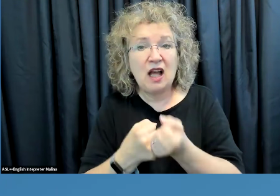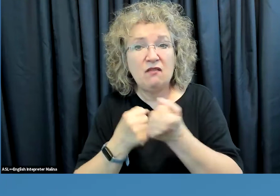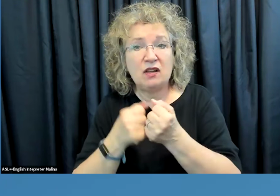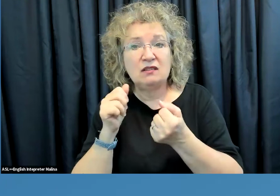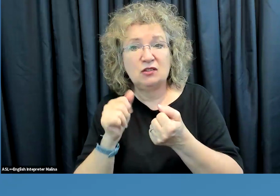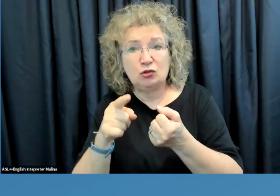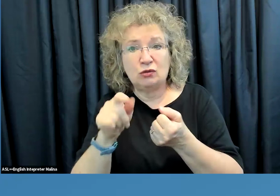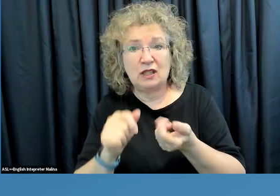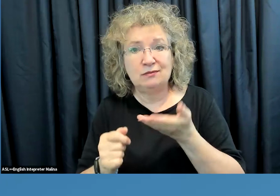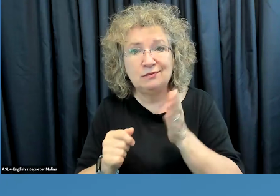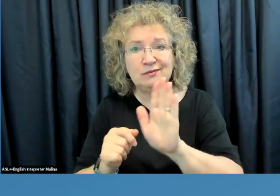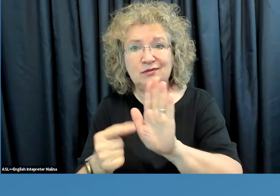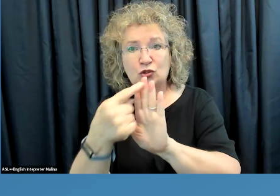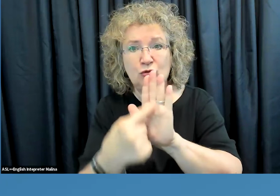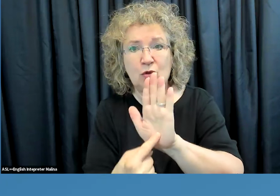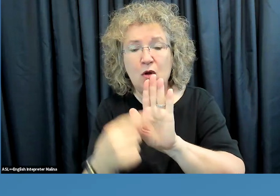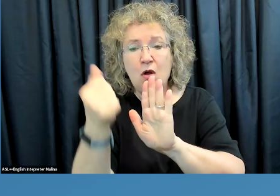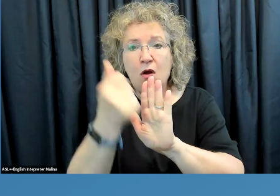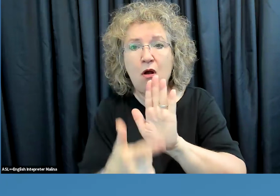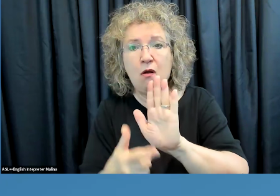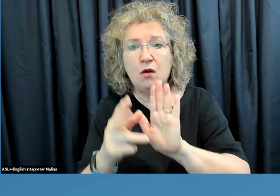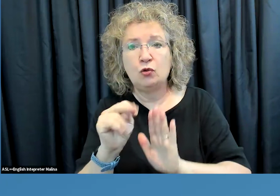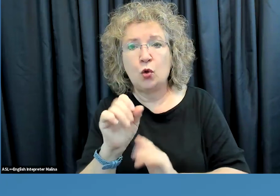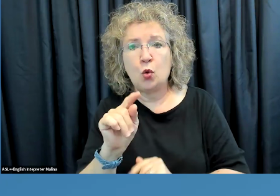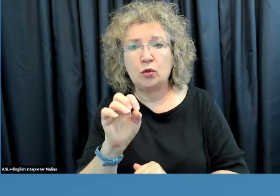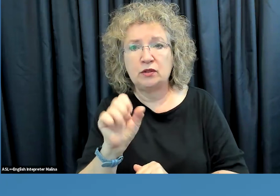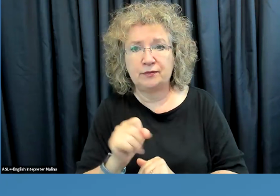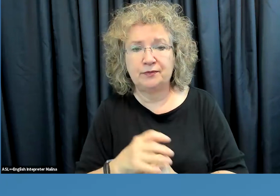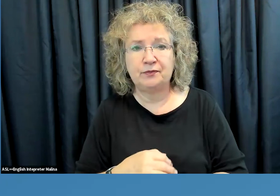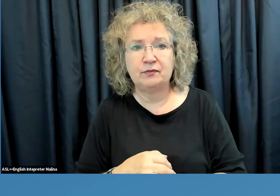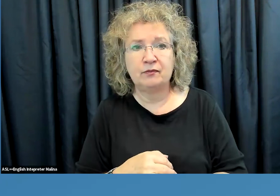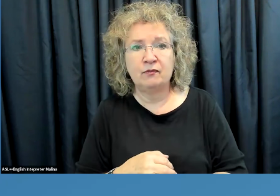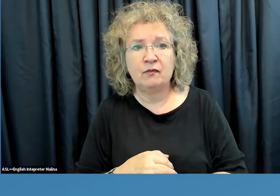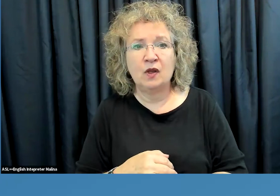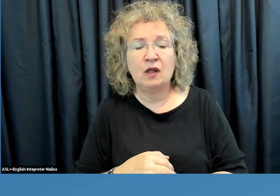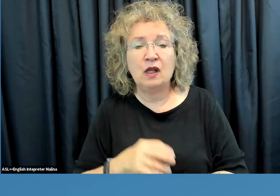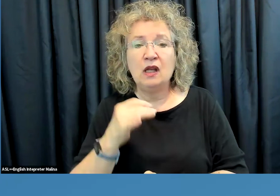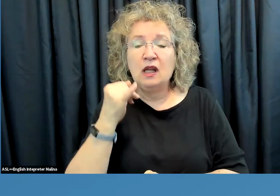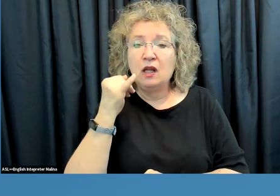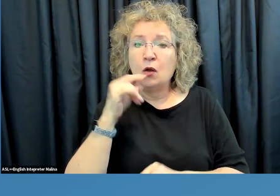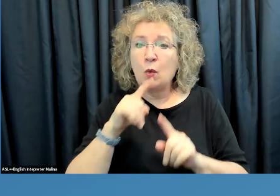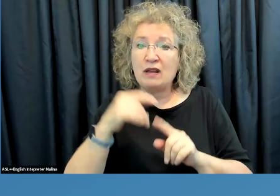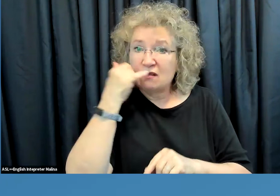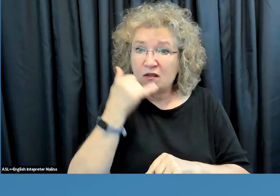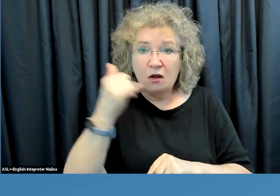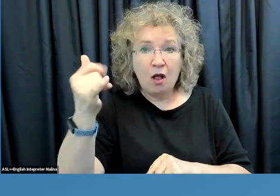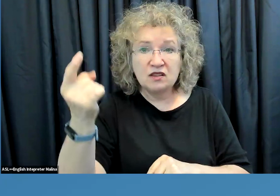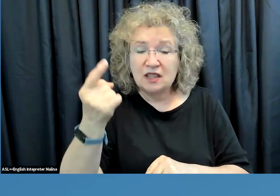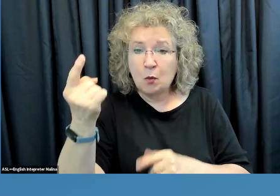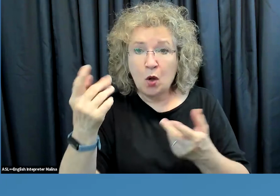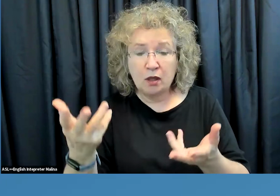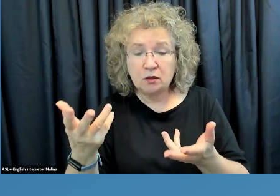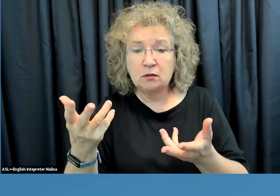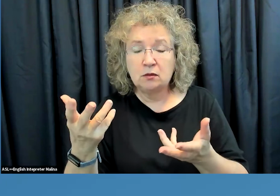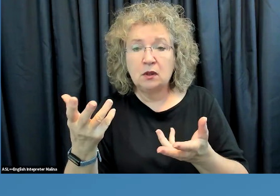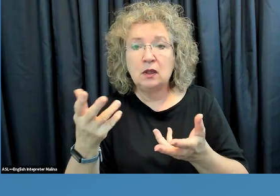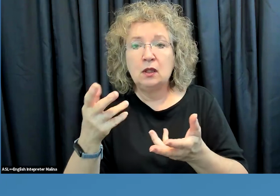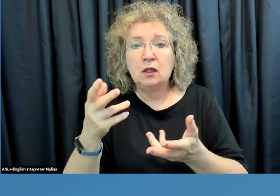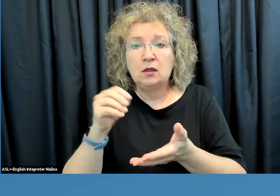If you have a phone conversation, you can ask the person you spoke to summarize what was